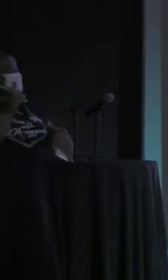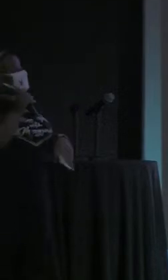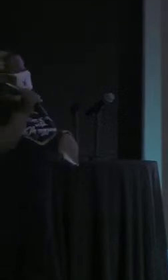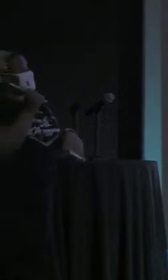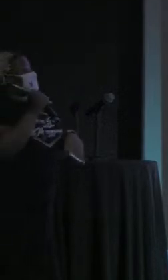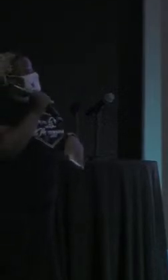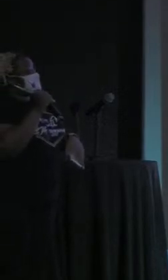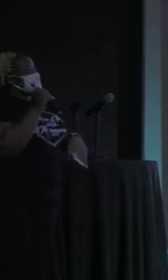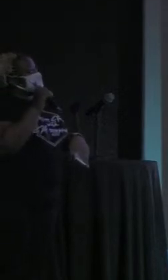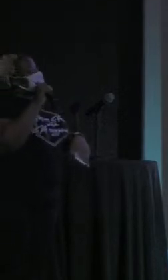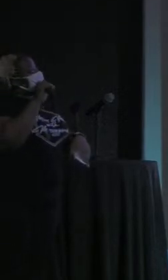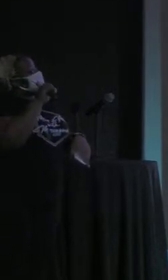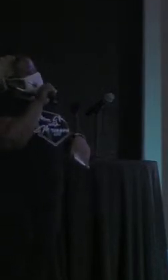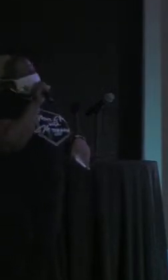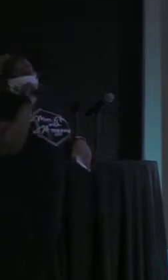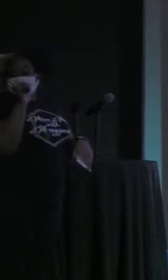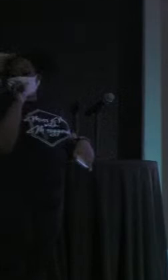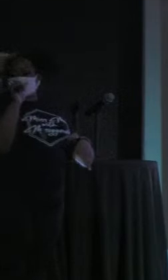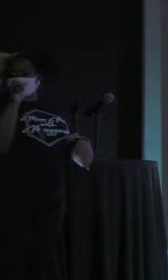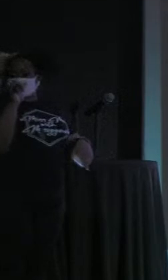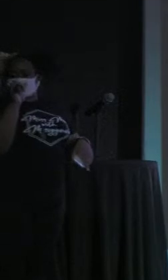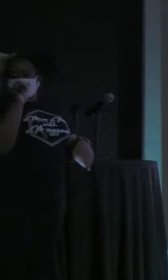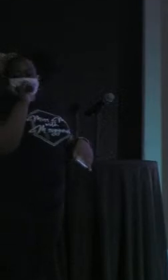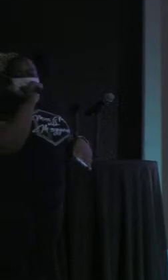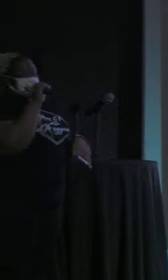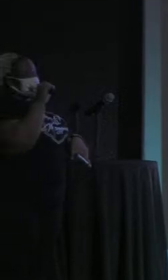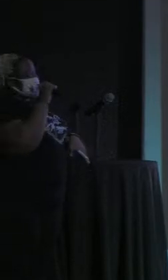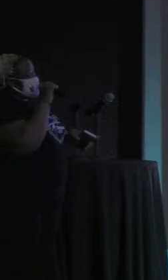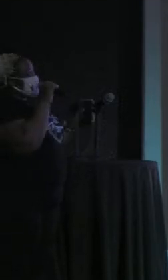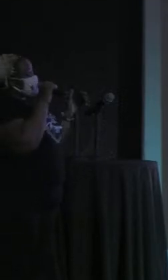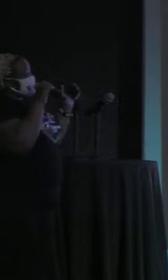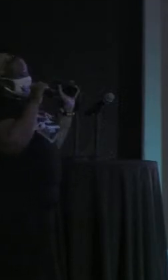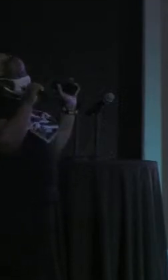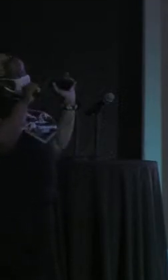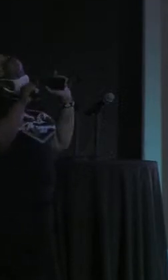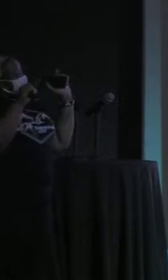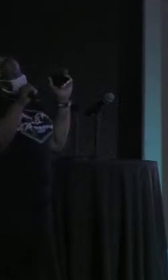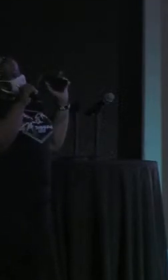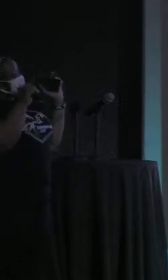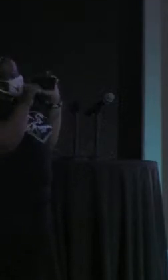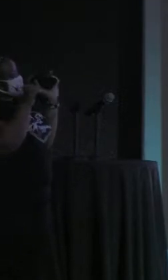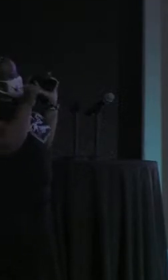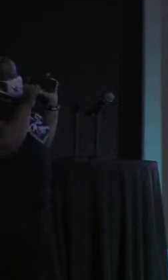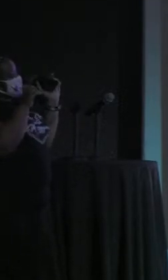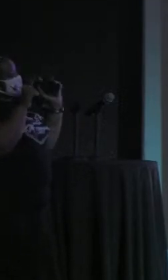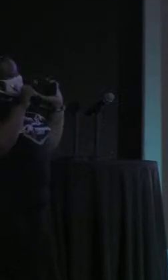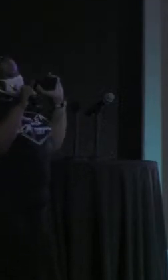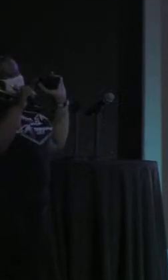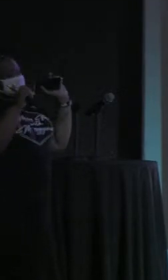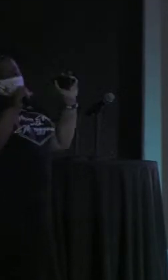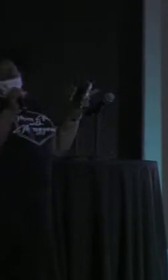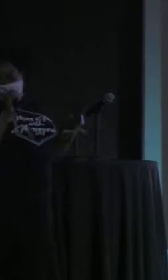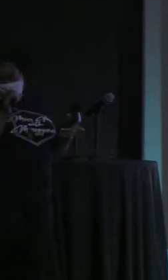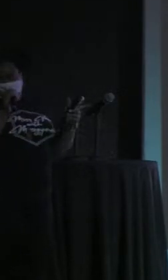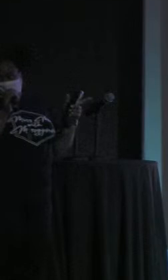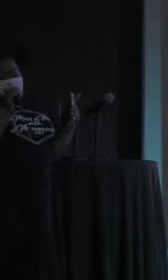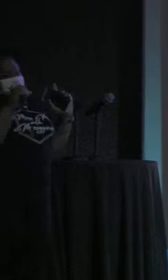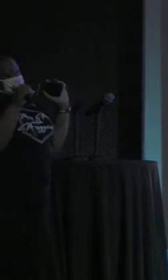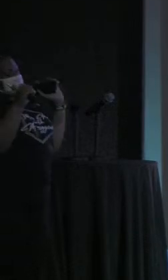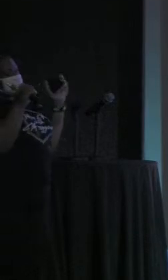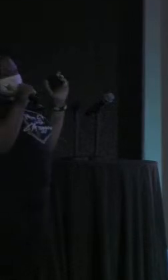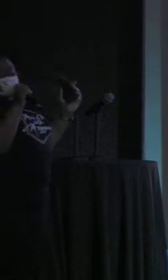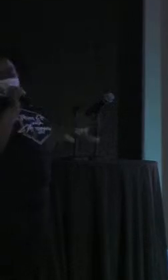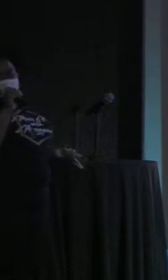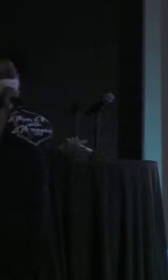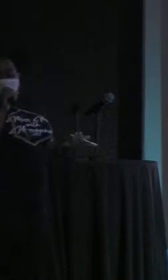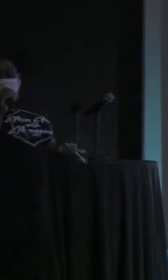please? All right, next round of Black Feminist Trivia. Who said it? First one, you don't always have to be doing something.